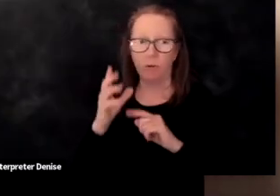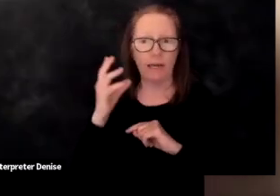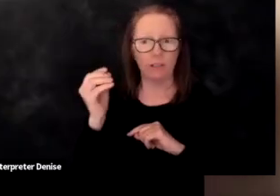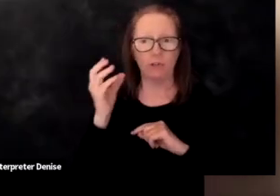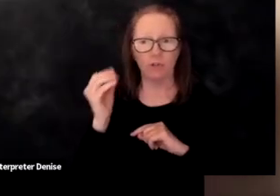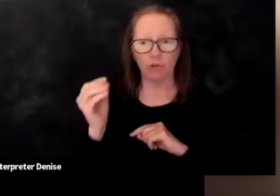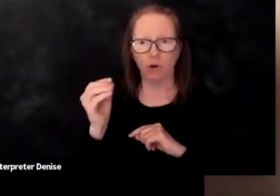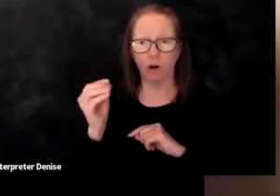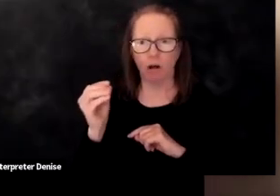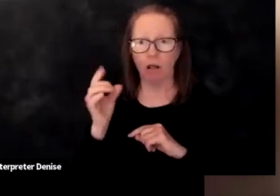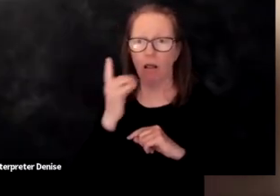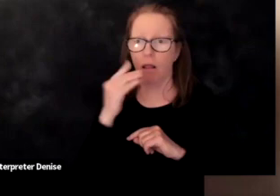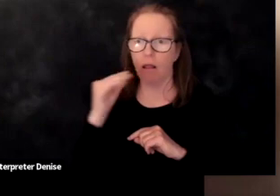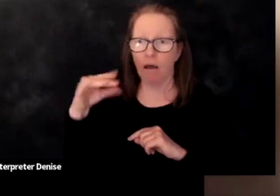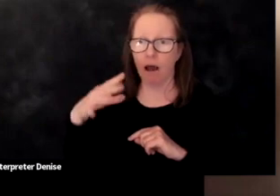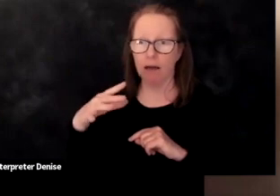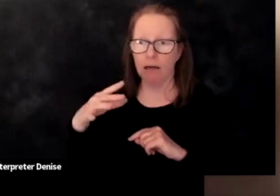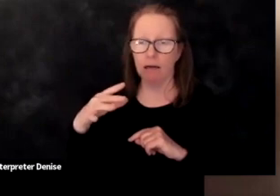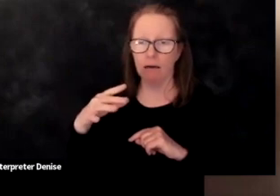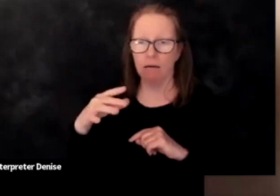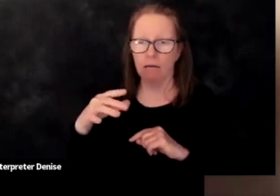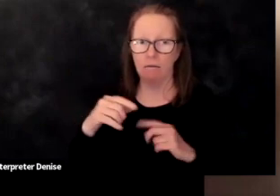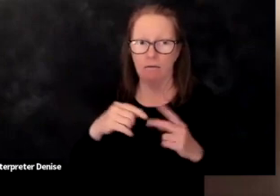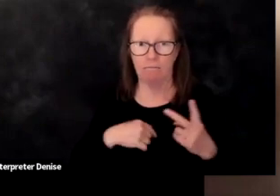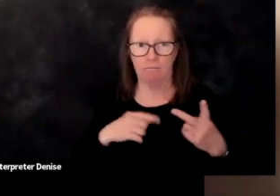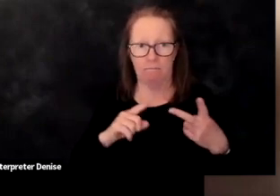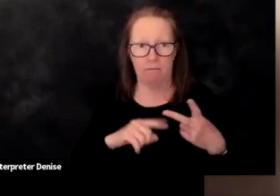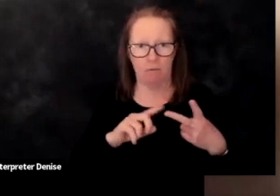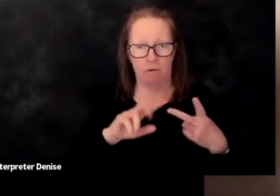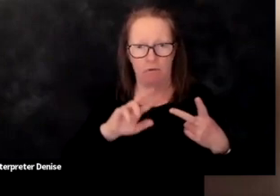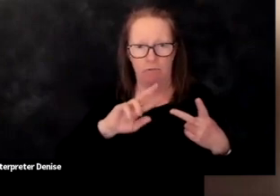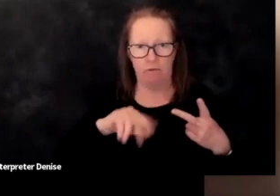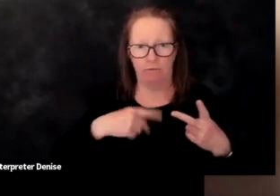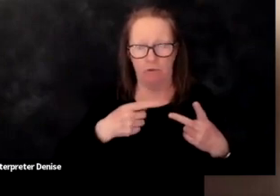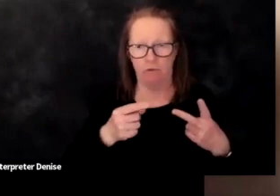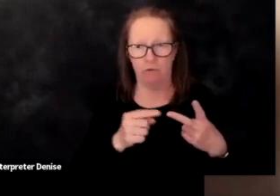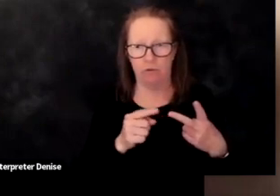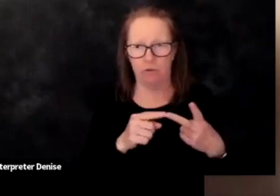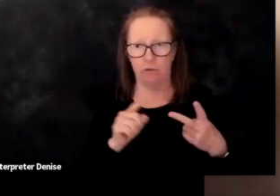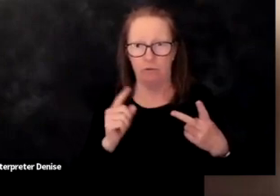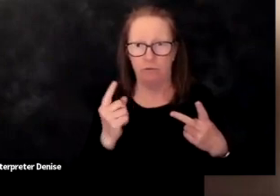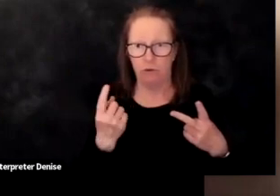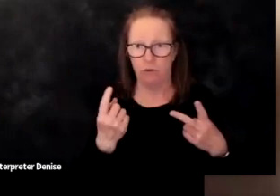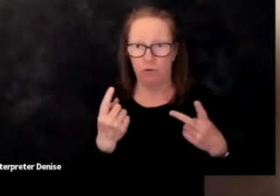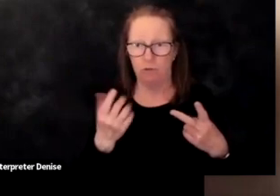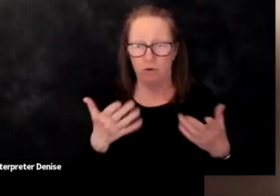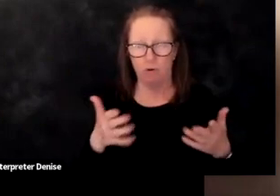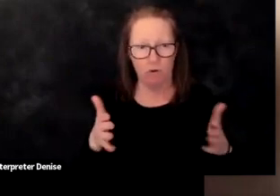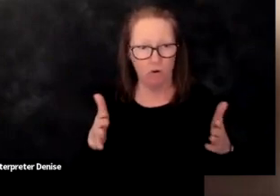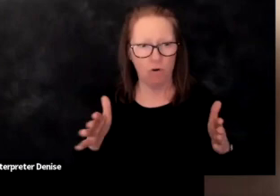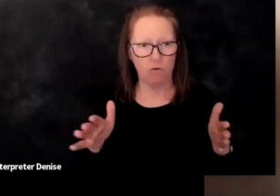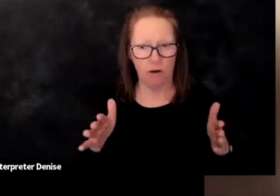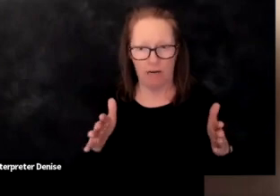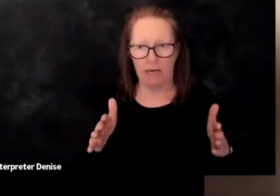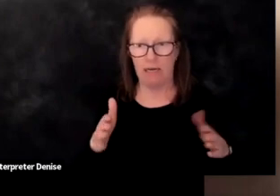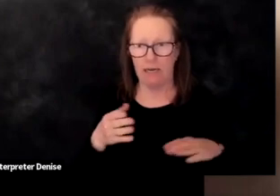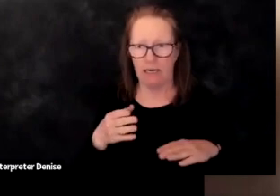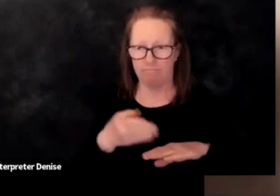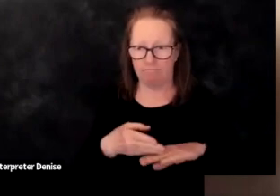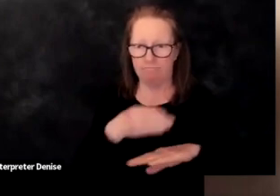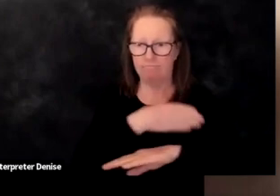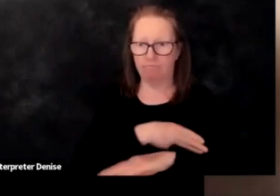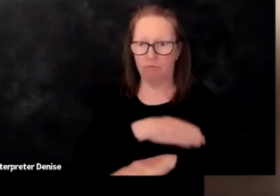I'll take those in reverse order. There's already been some improved external lighting. That's a byproduct of the